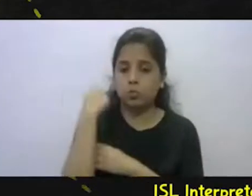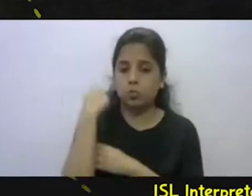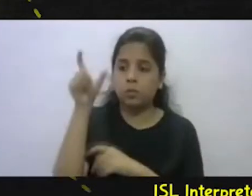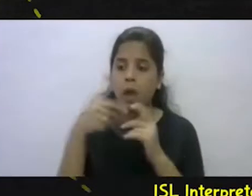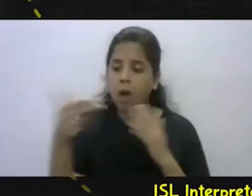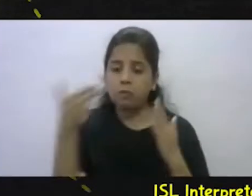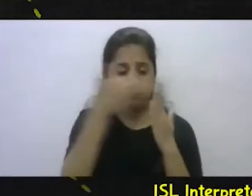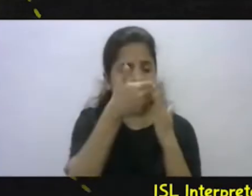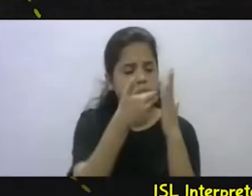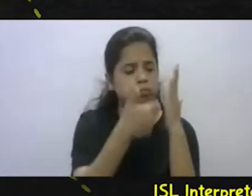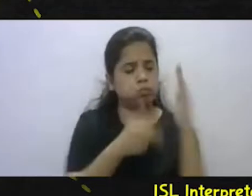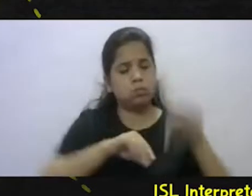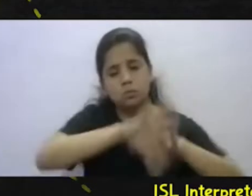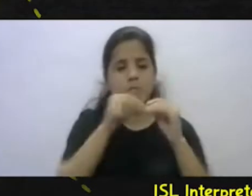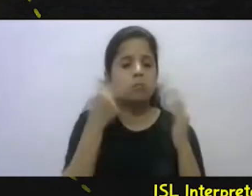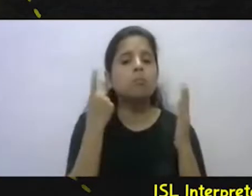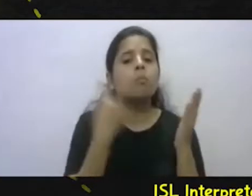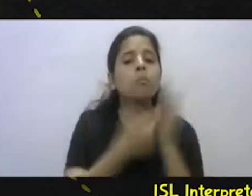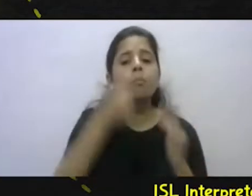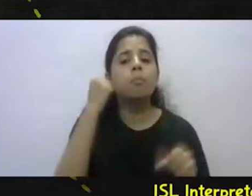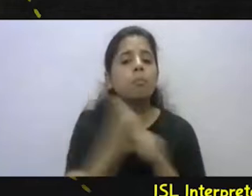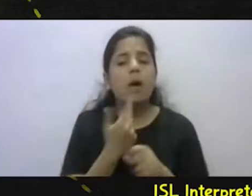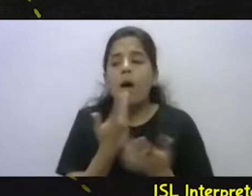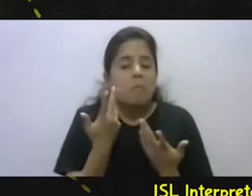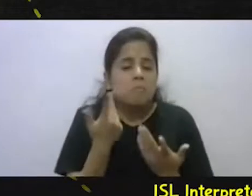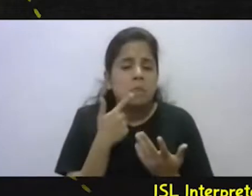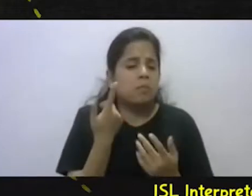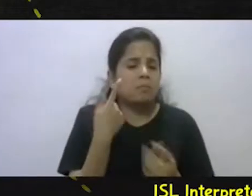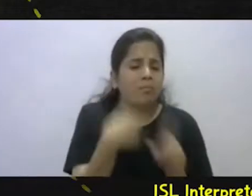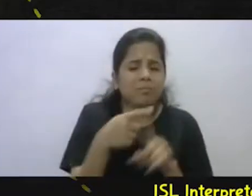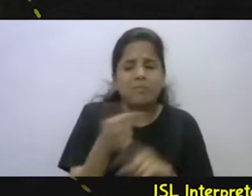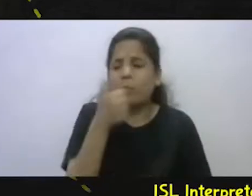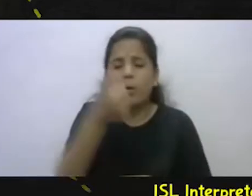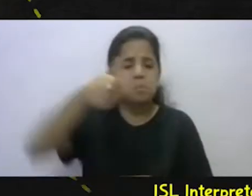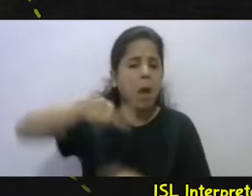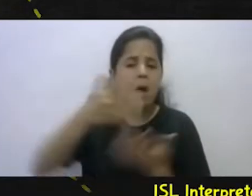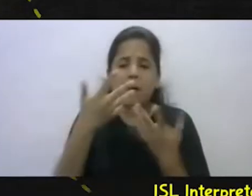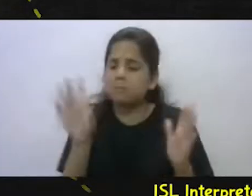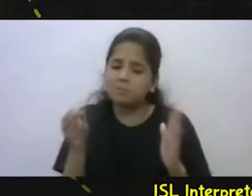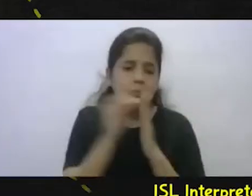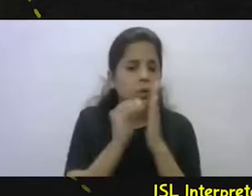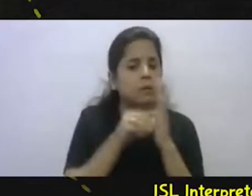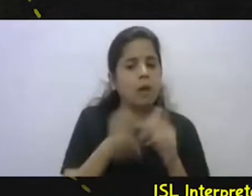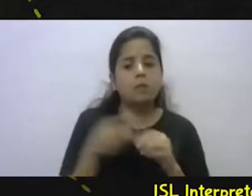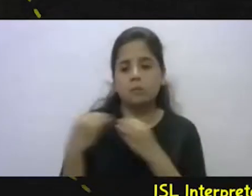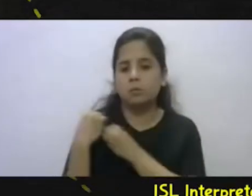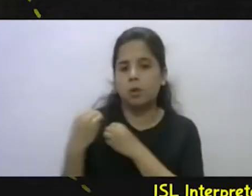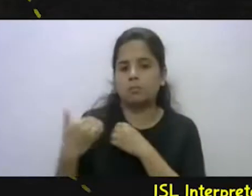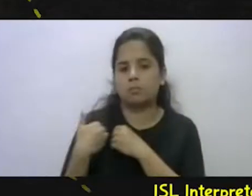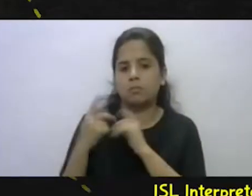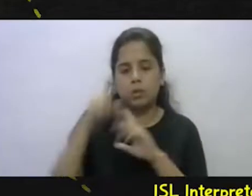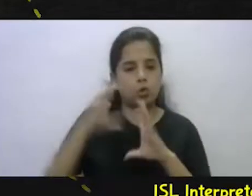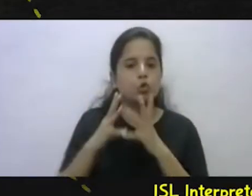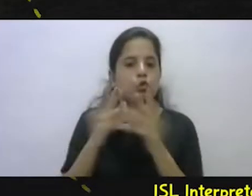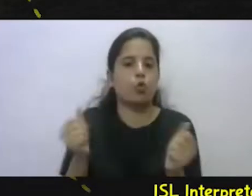every single Lok Sabha MP. So the good, the bad, and the ugly, as a means of having accountability and as a means for queer